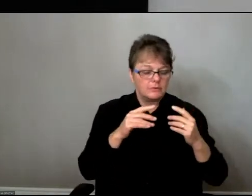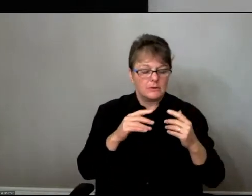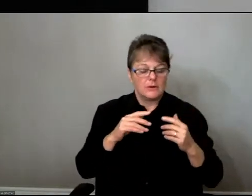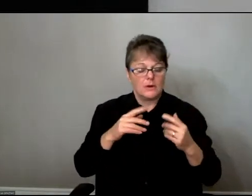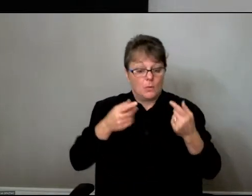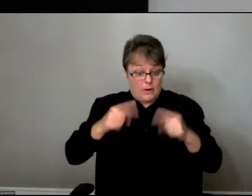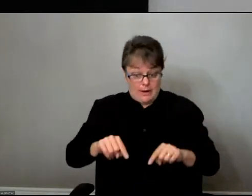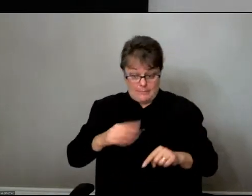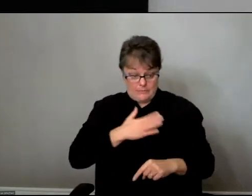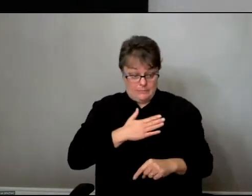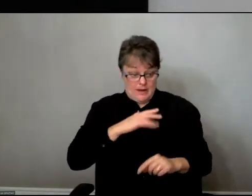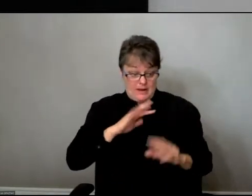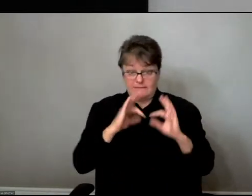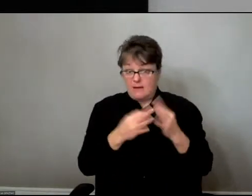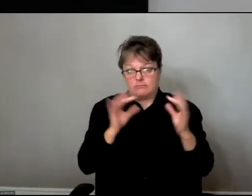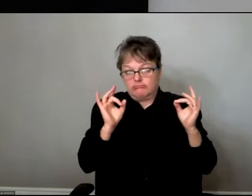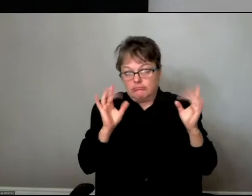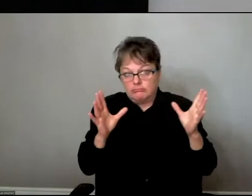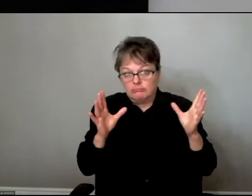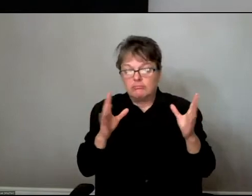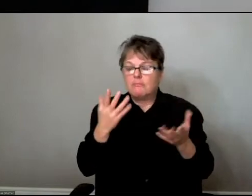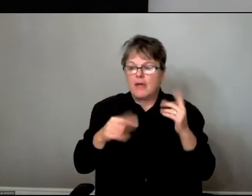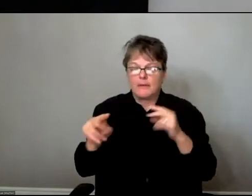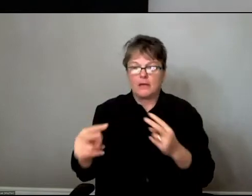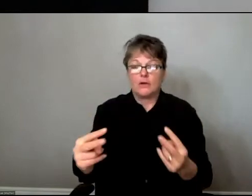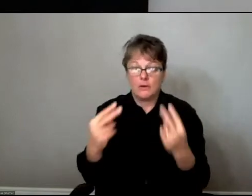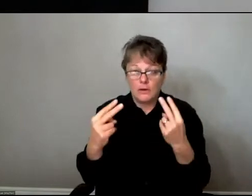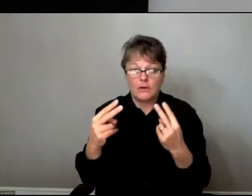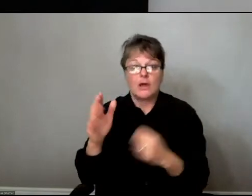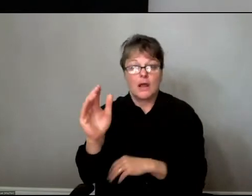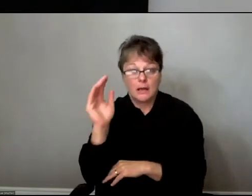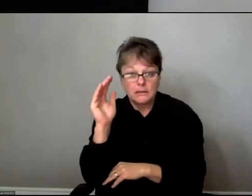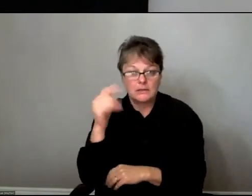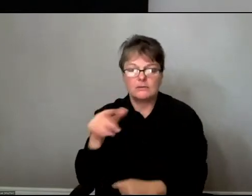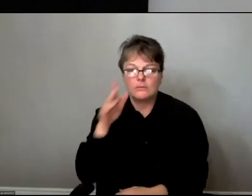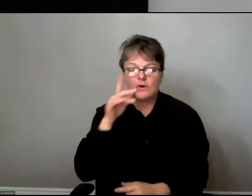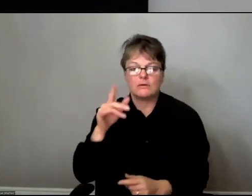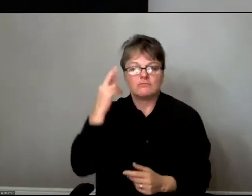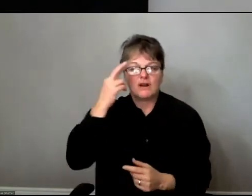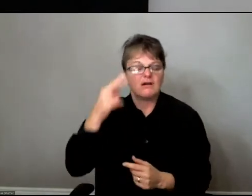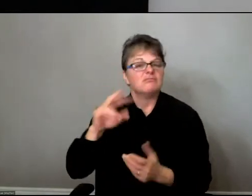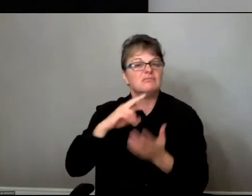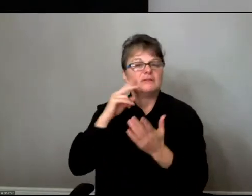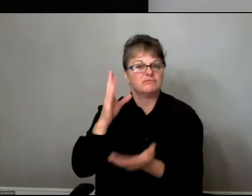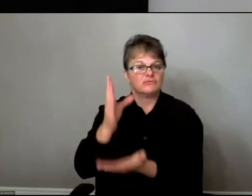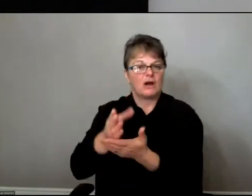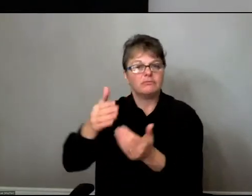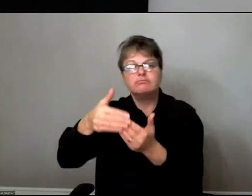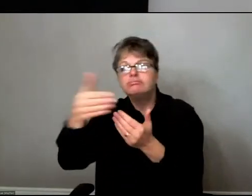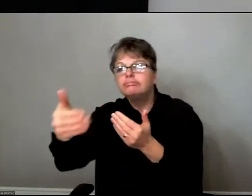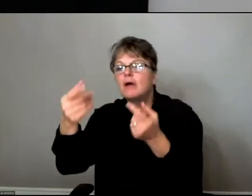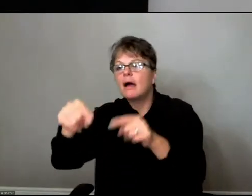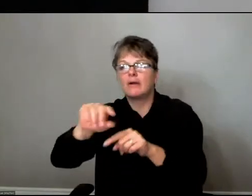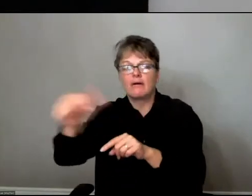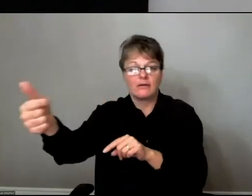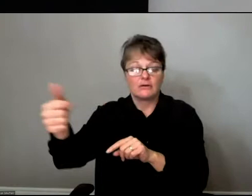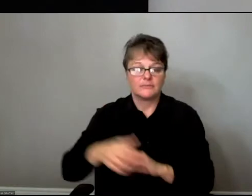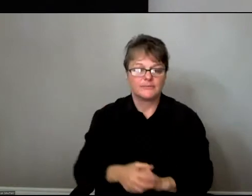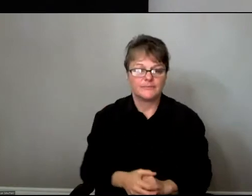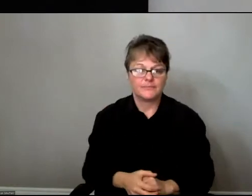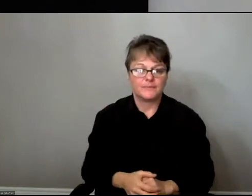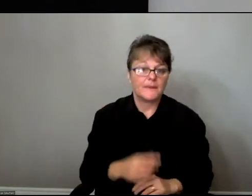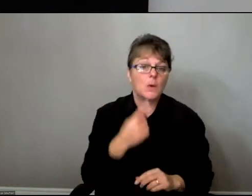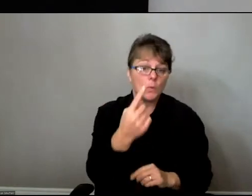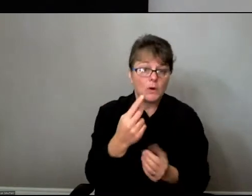life. When this was happening to us, we went everywhere to get help. The police was one such